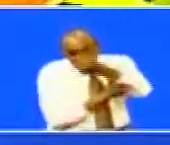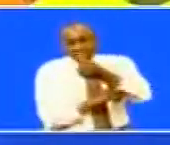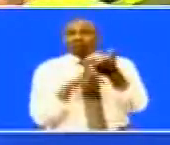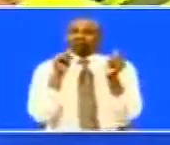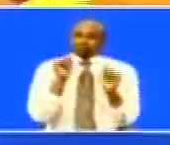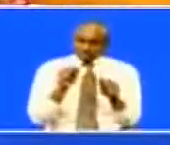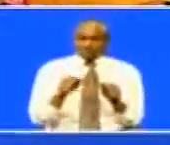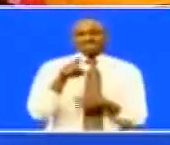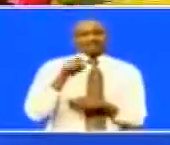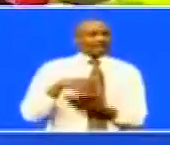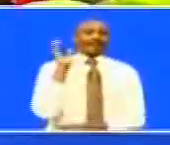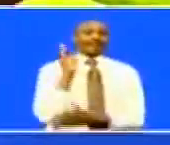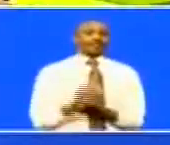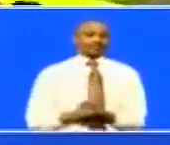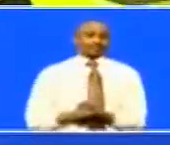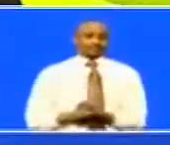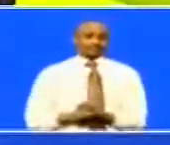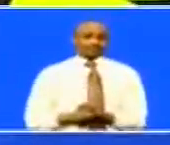about 3 months.